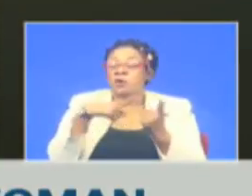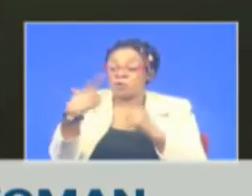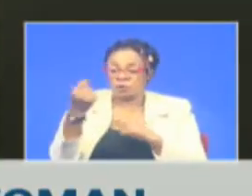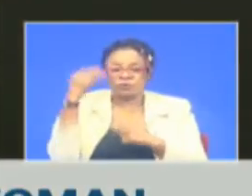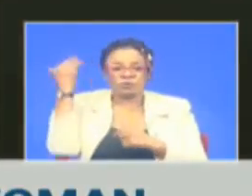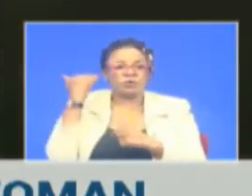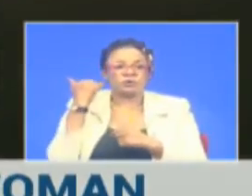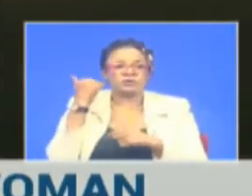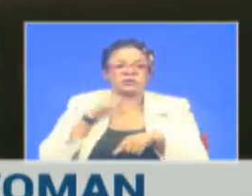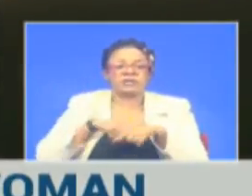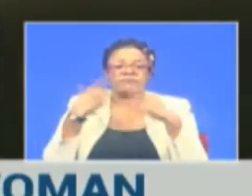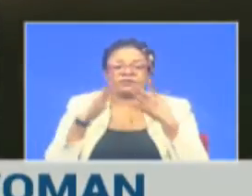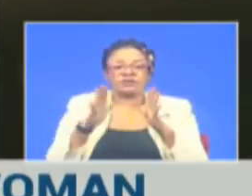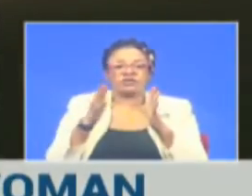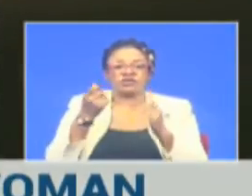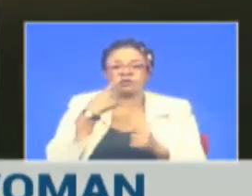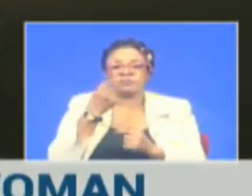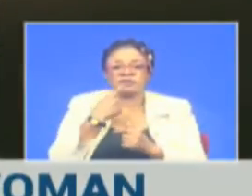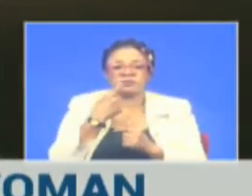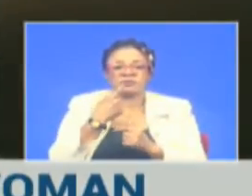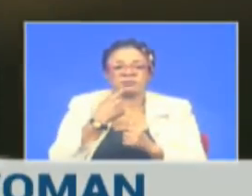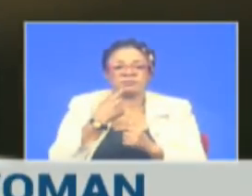after that treatment.